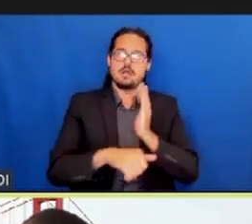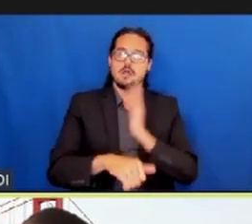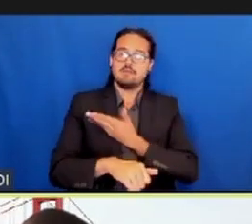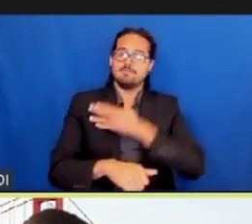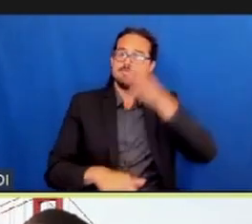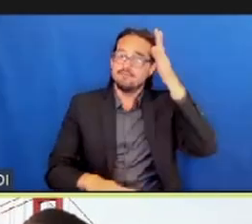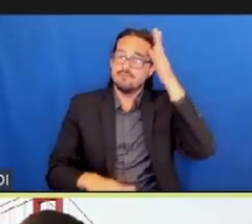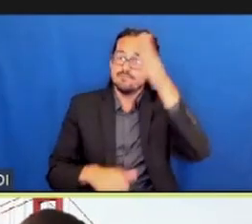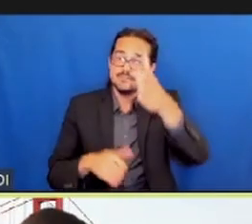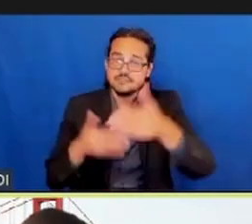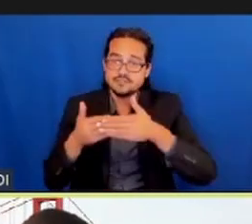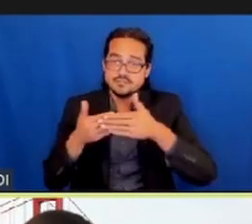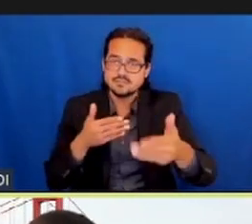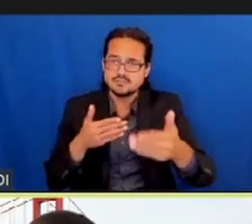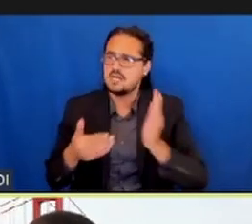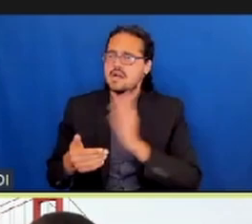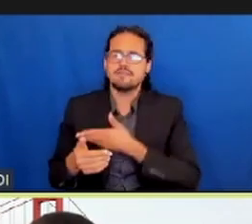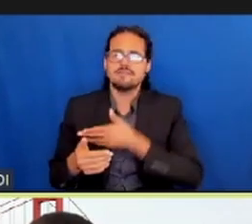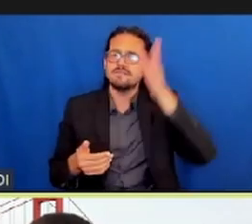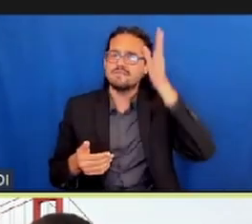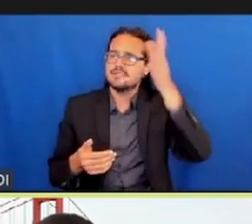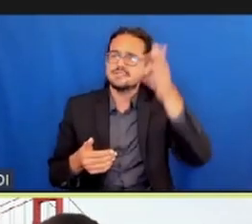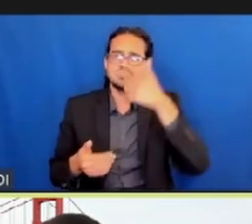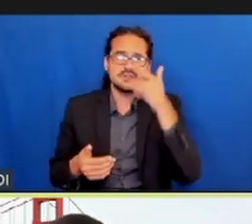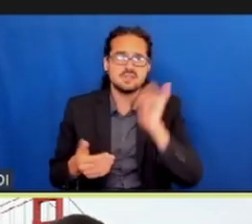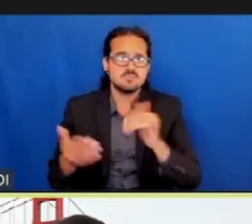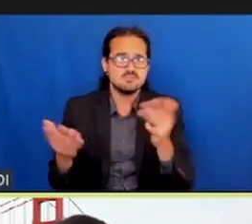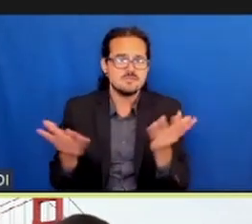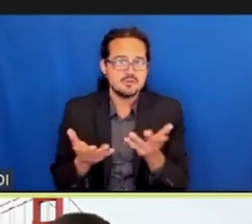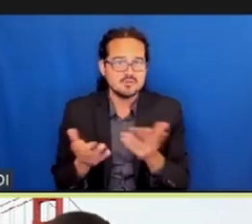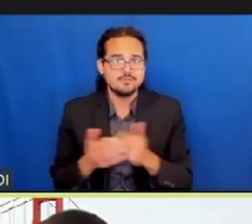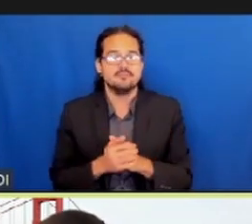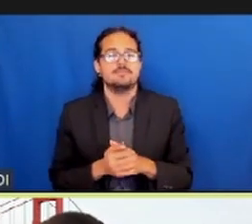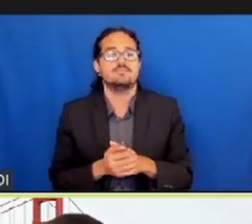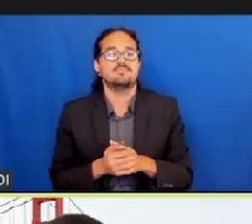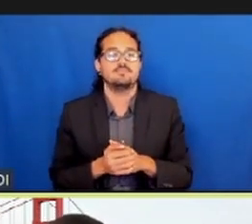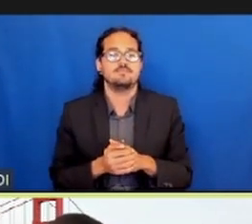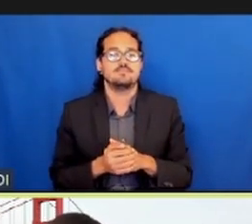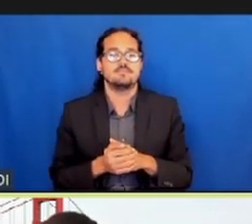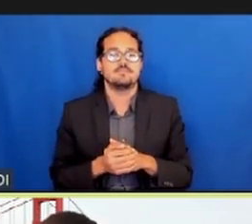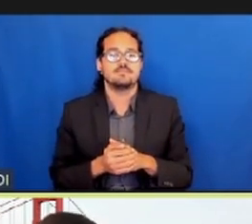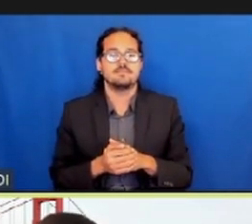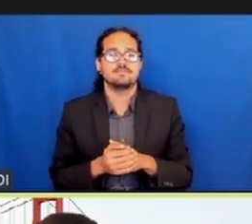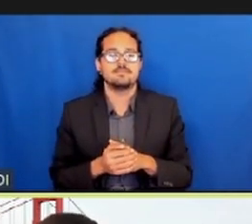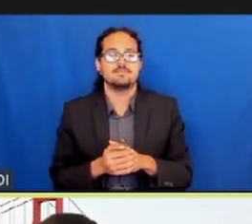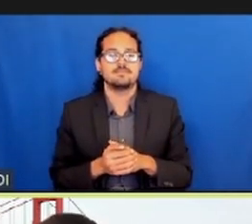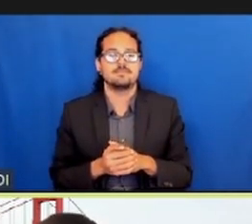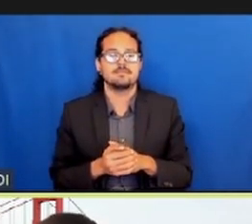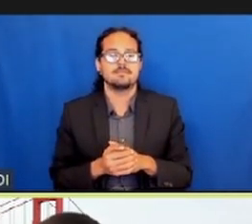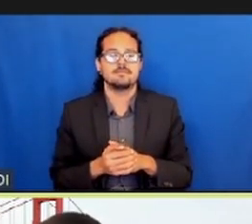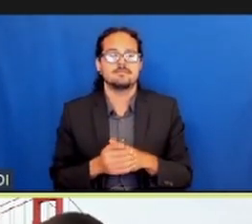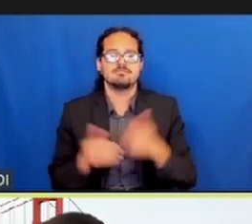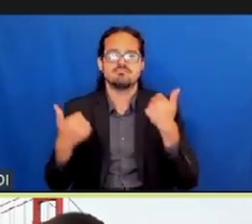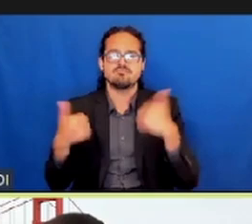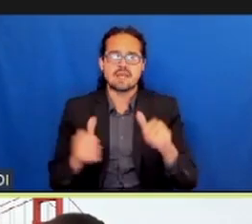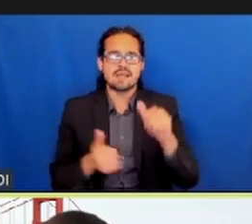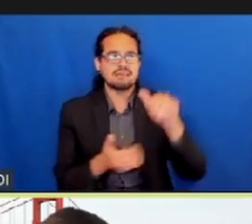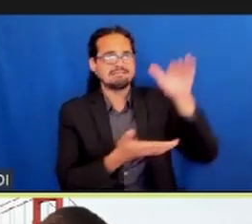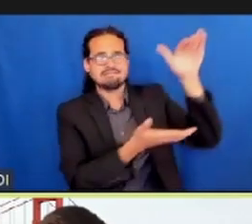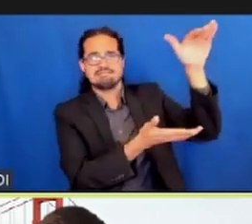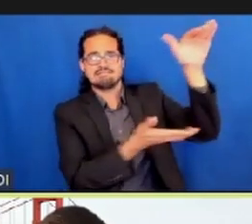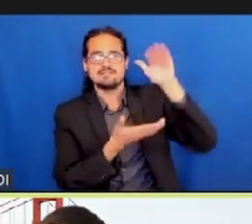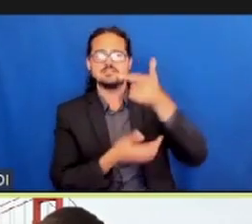in partnership with the Marin Economic Forum, has been working to secure a grant from the Economic Development Administration